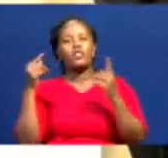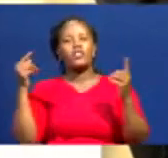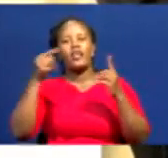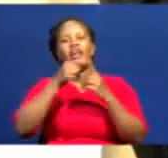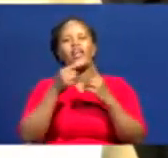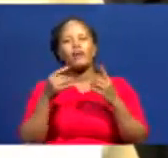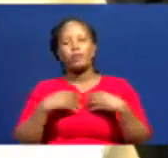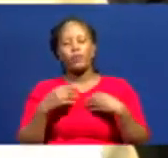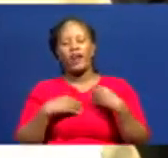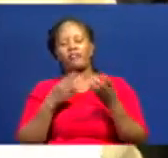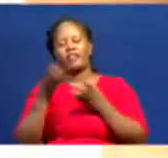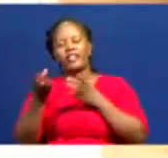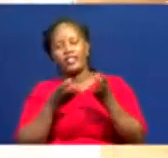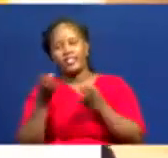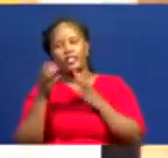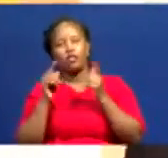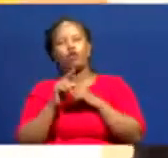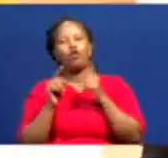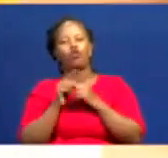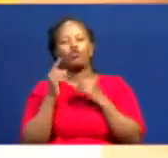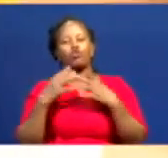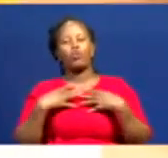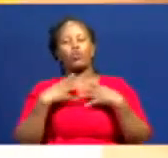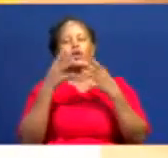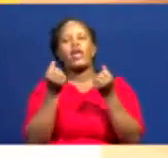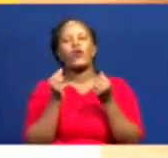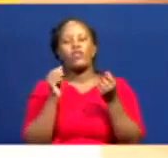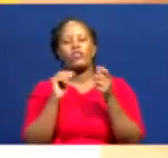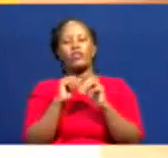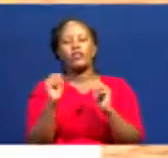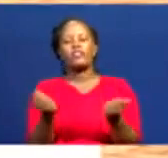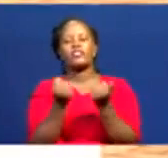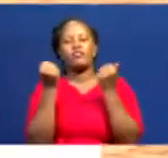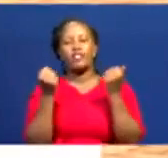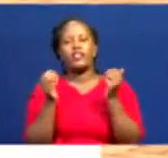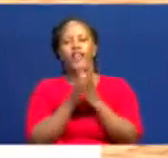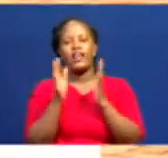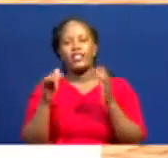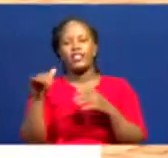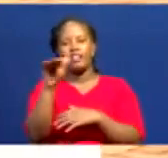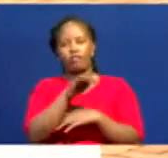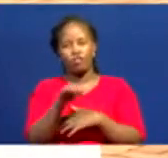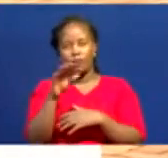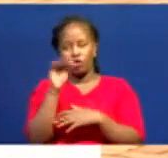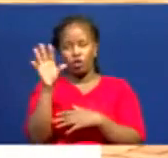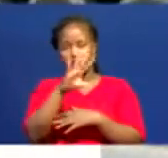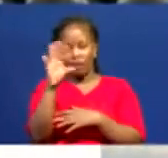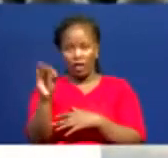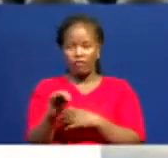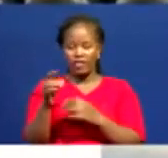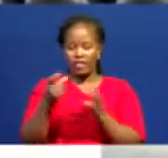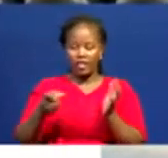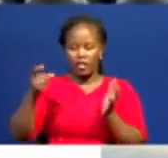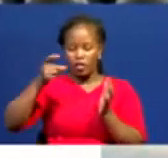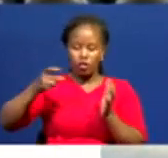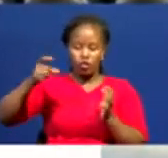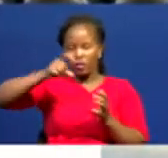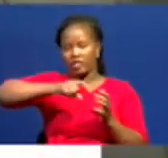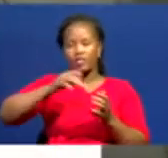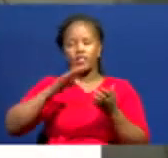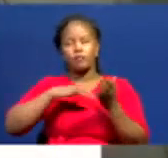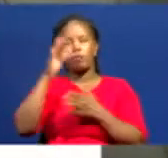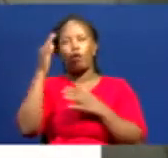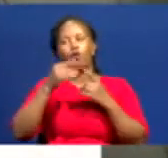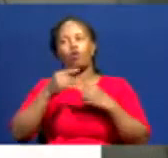trade and contribute to the protection of health, safety, and the environment in Africa to increase the continent's